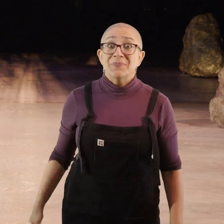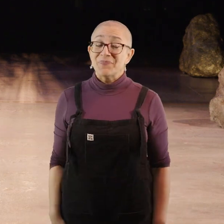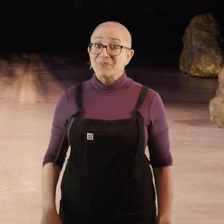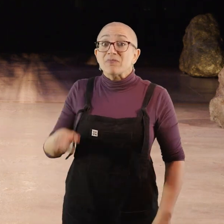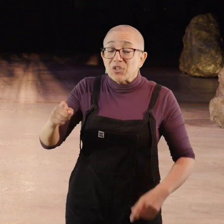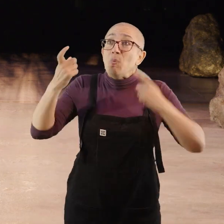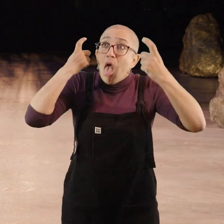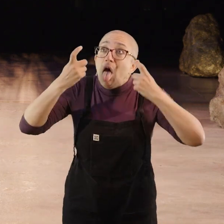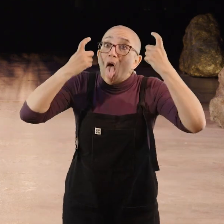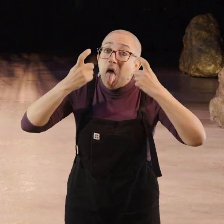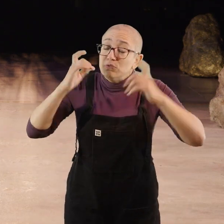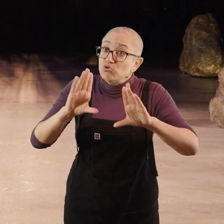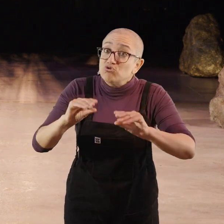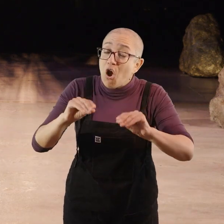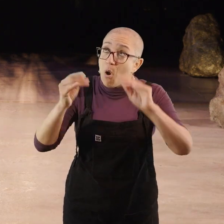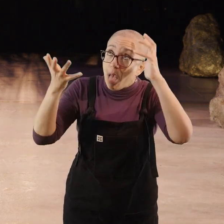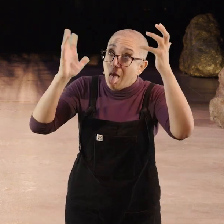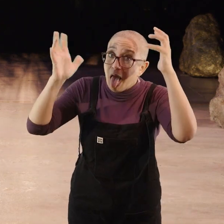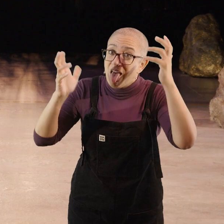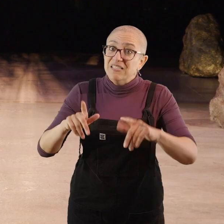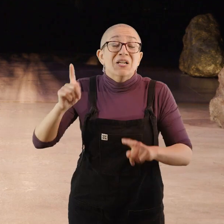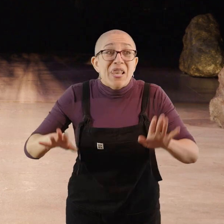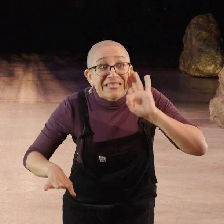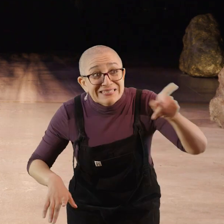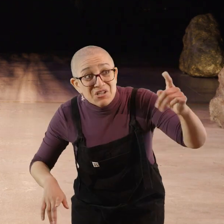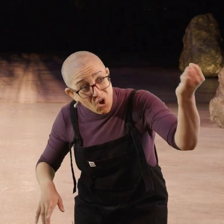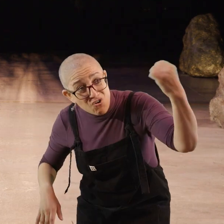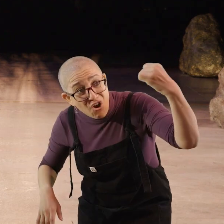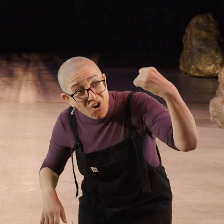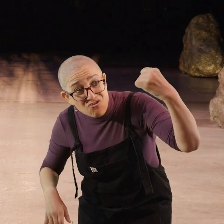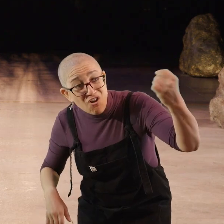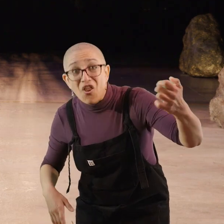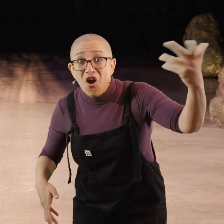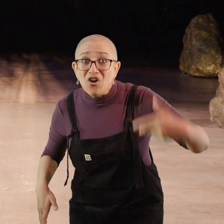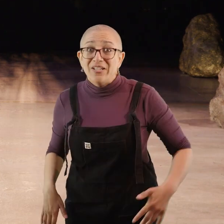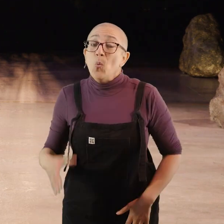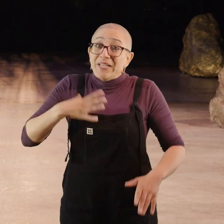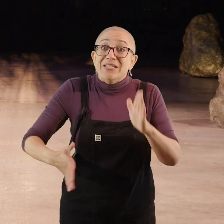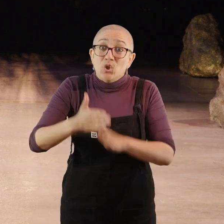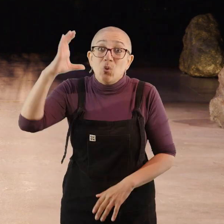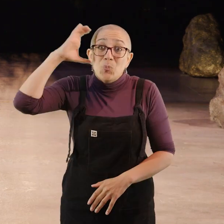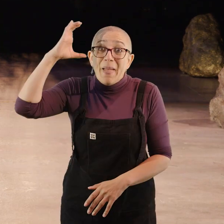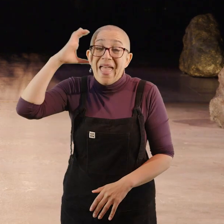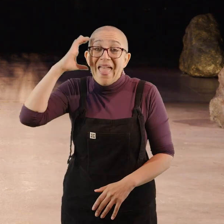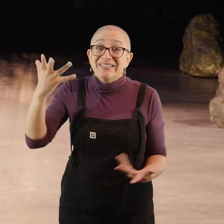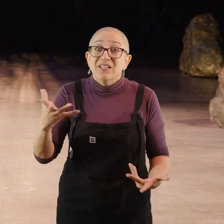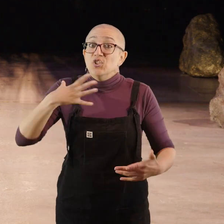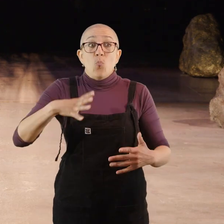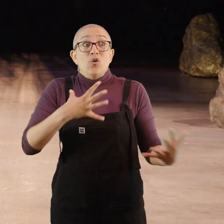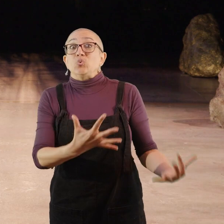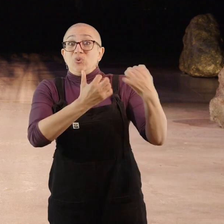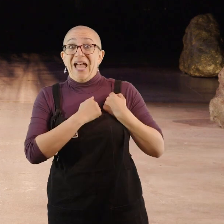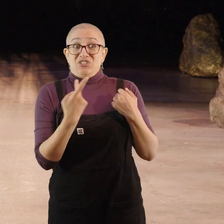Your constancy hath left you unattended. Hark! More knocking. To bed, lest occasion call us show us